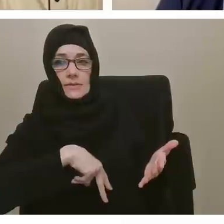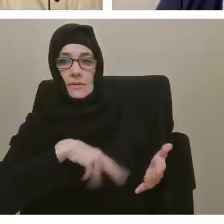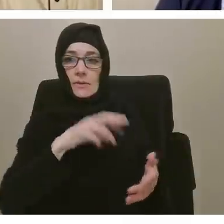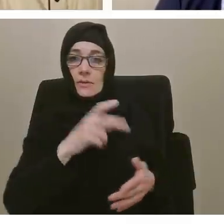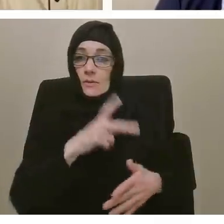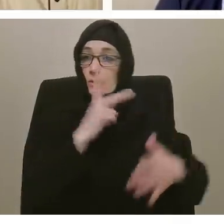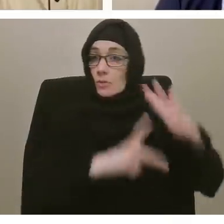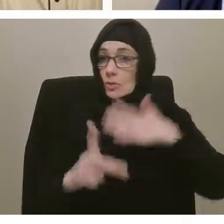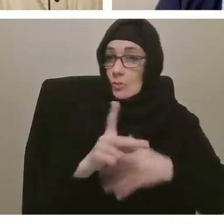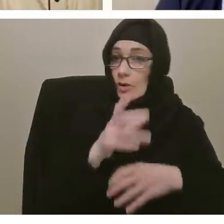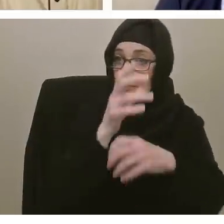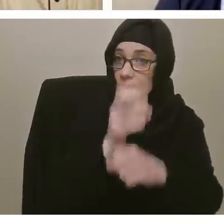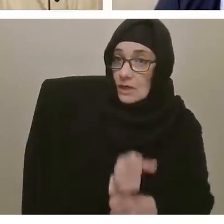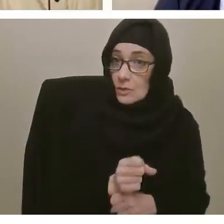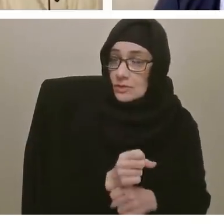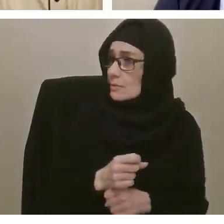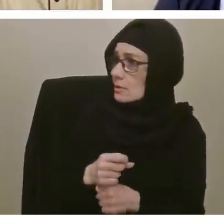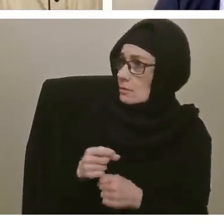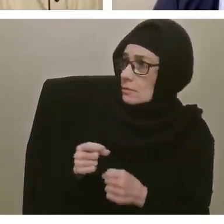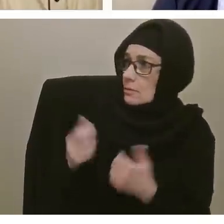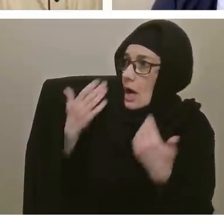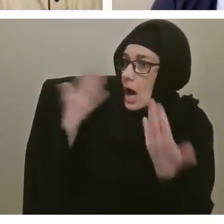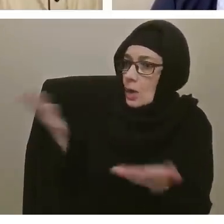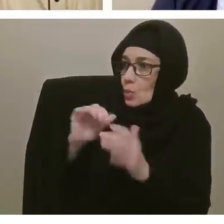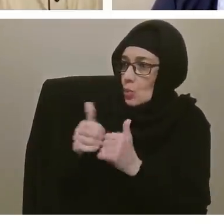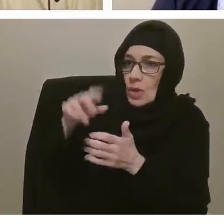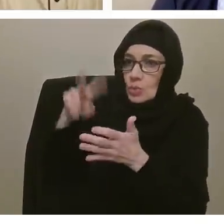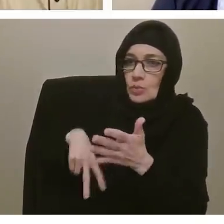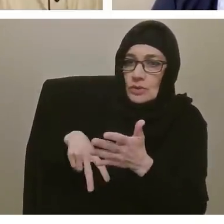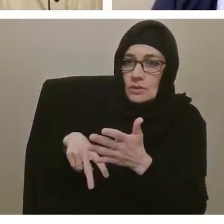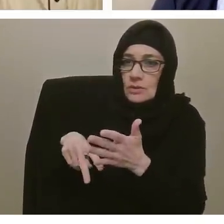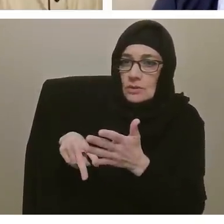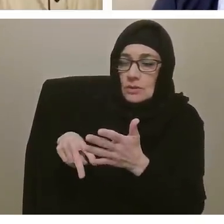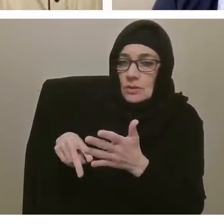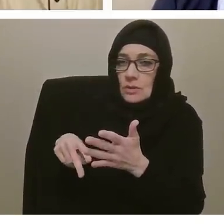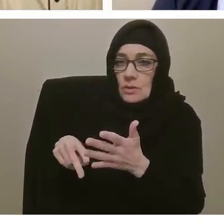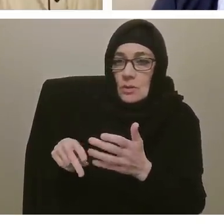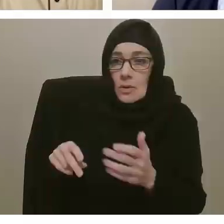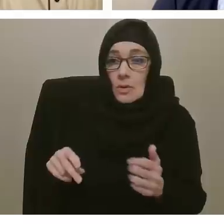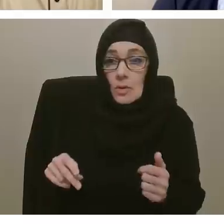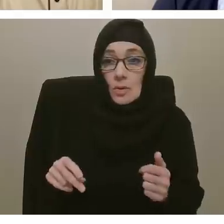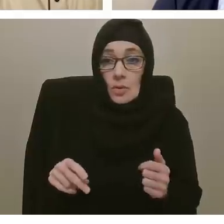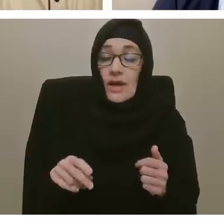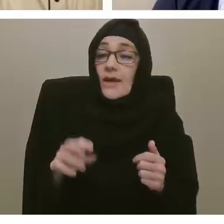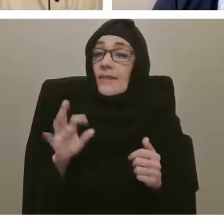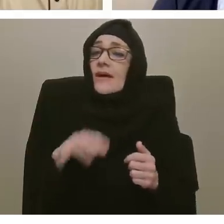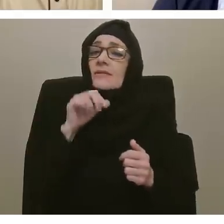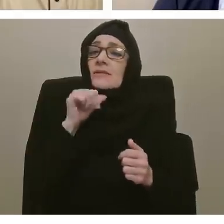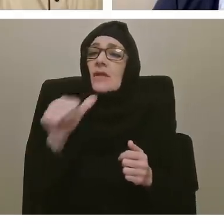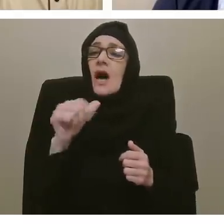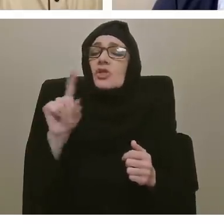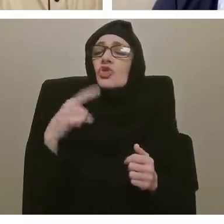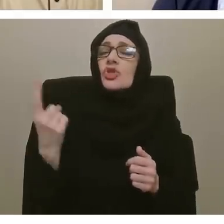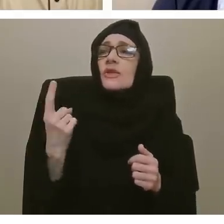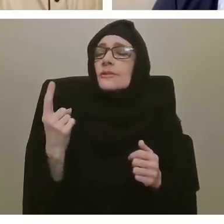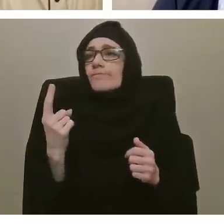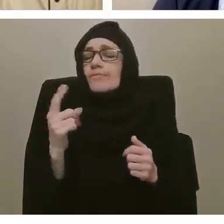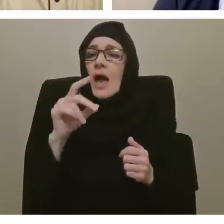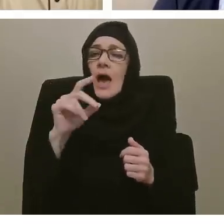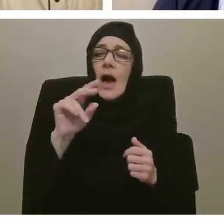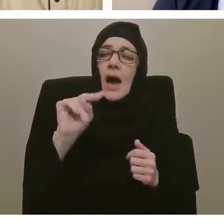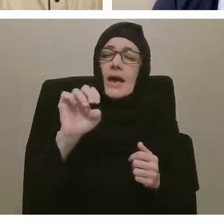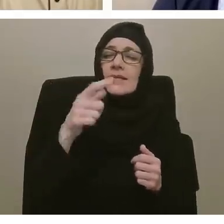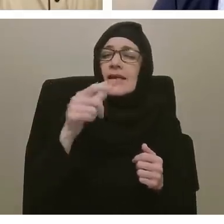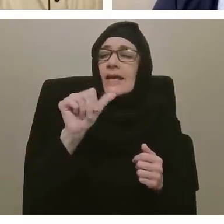Ma ana biqari, I don't know how to read. Now, this is not just a negation of